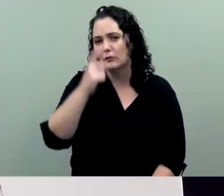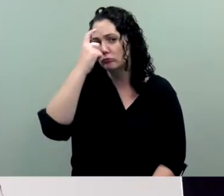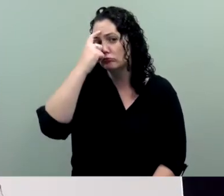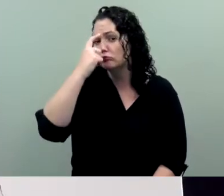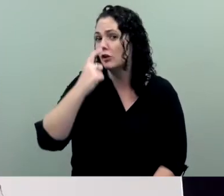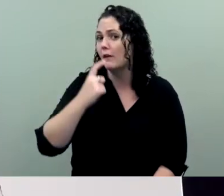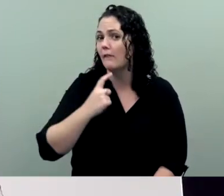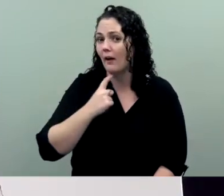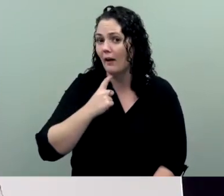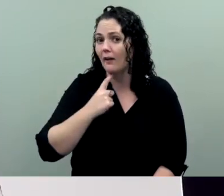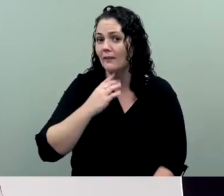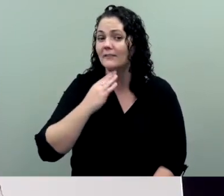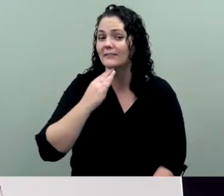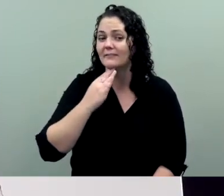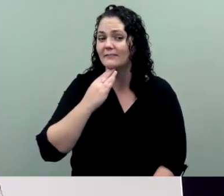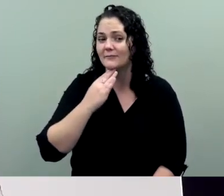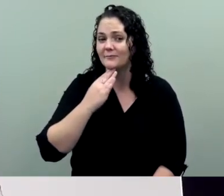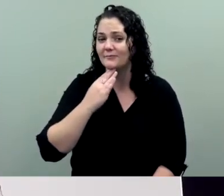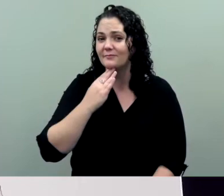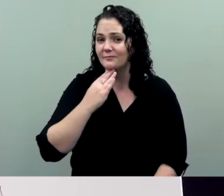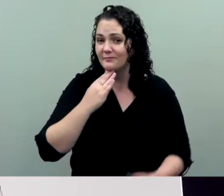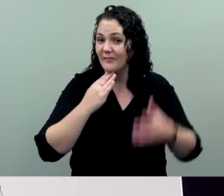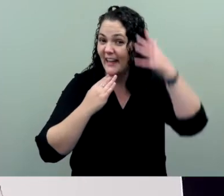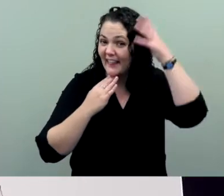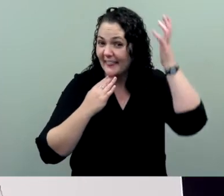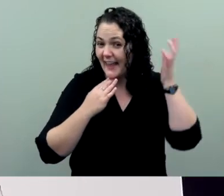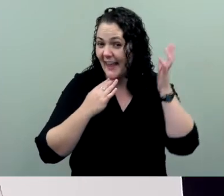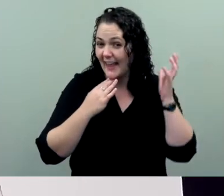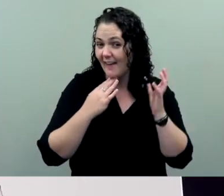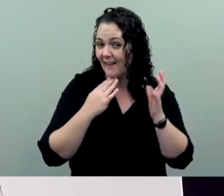Nice. And the hair in the back. There we go.